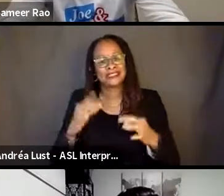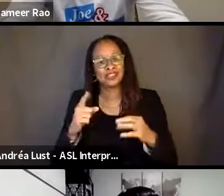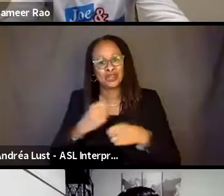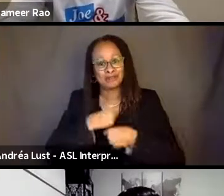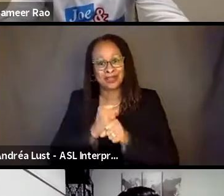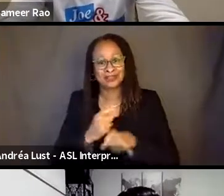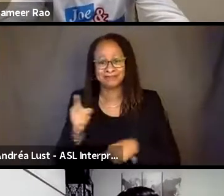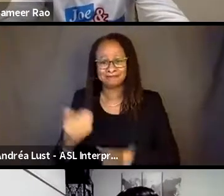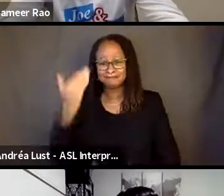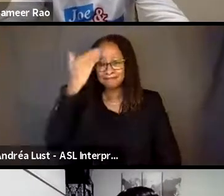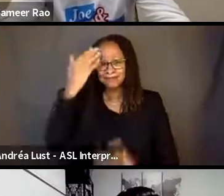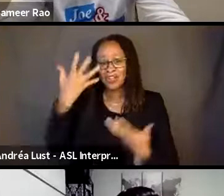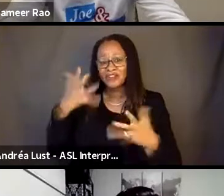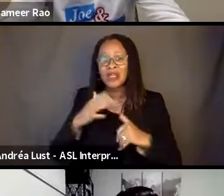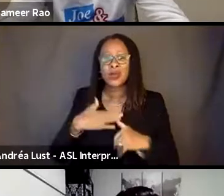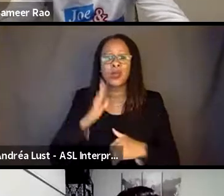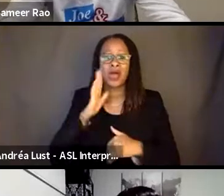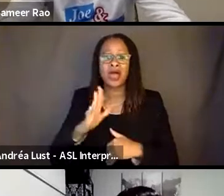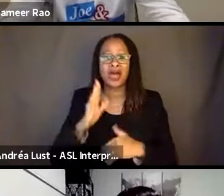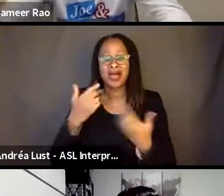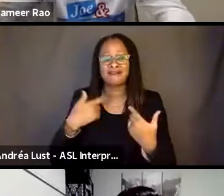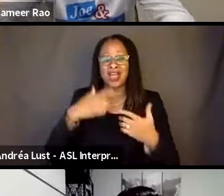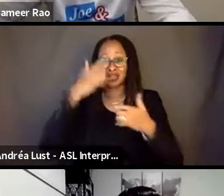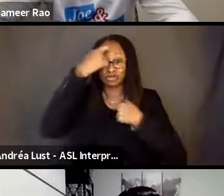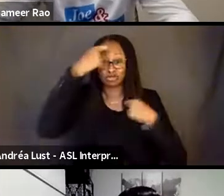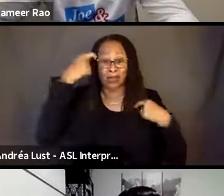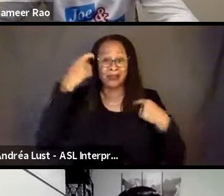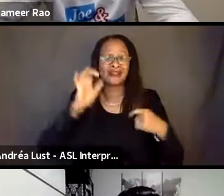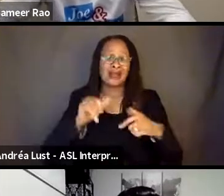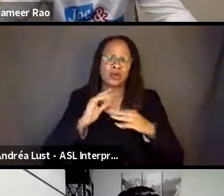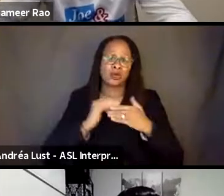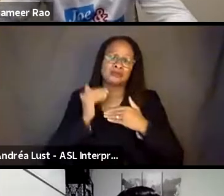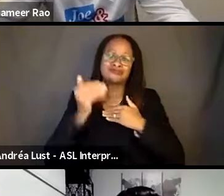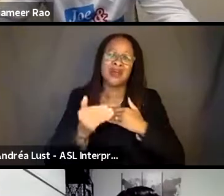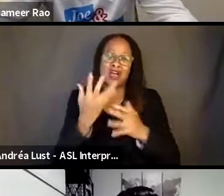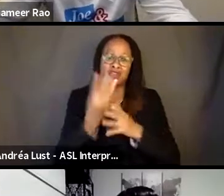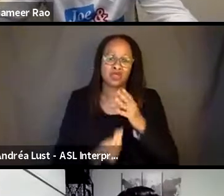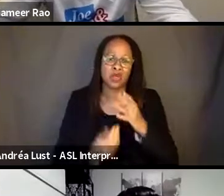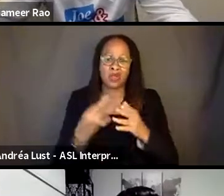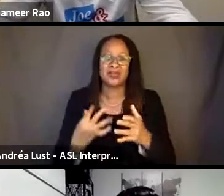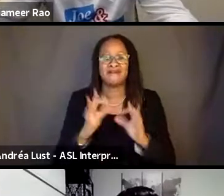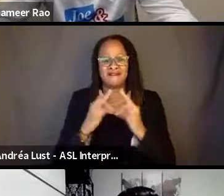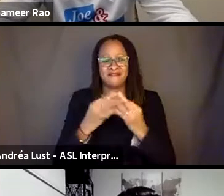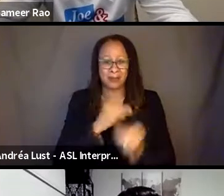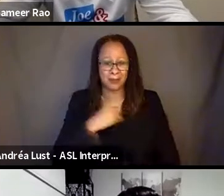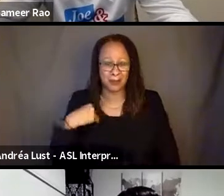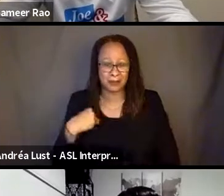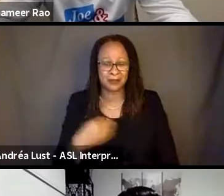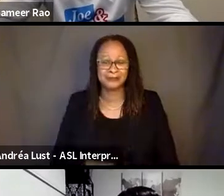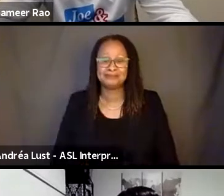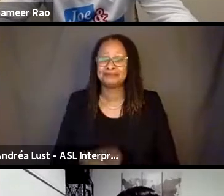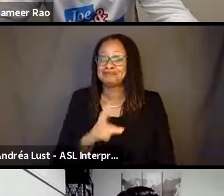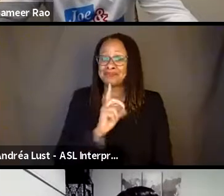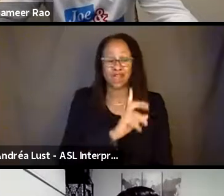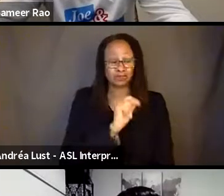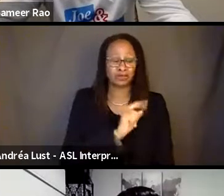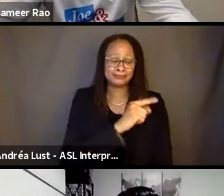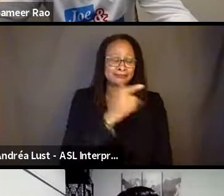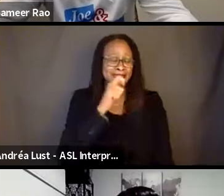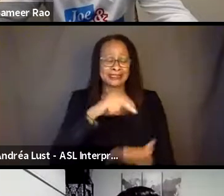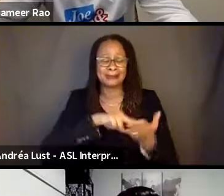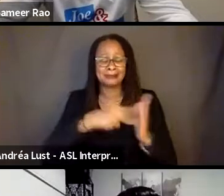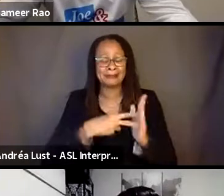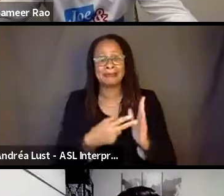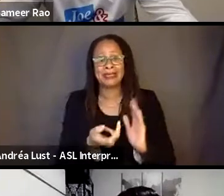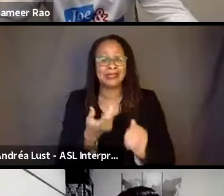He knows there is trauma that far outlasts the loss of a loved one. Donald Trump doesn't know the meaning of